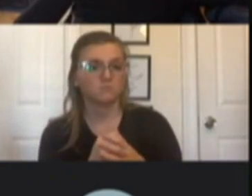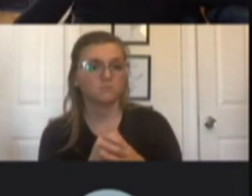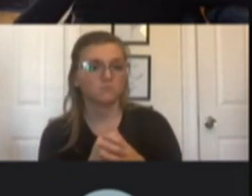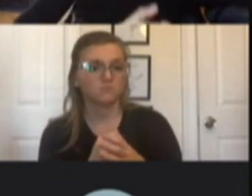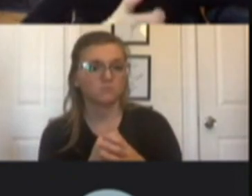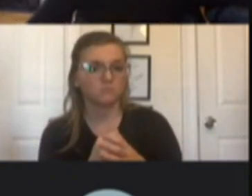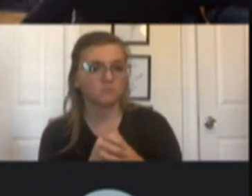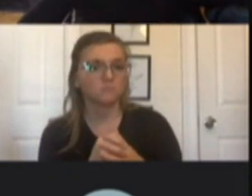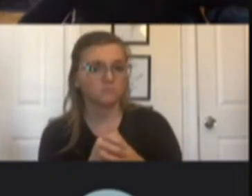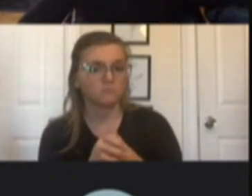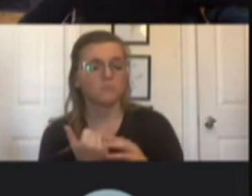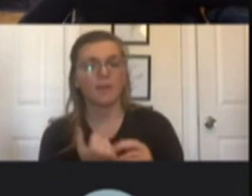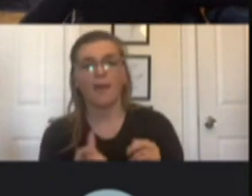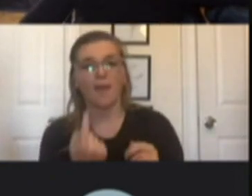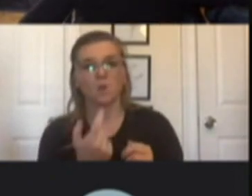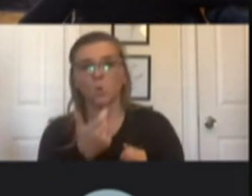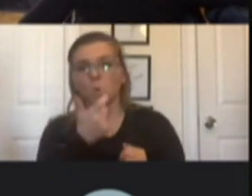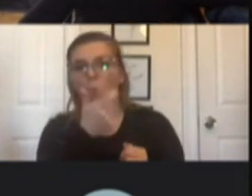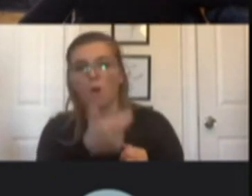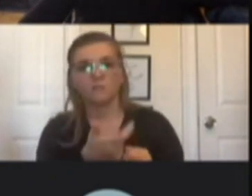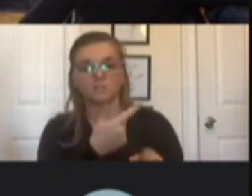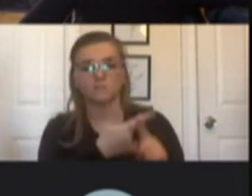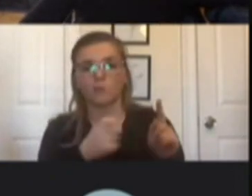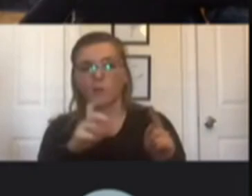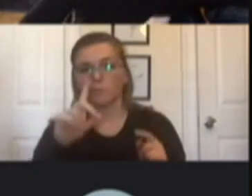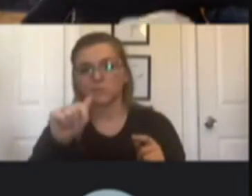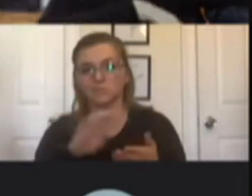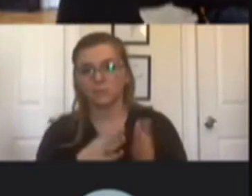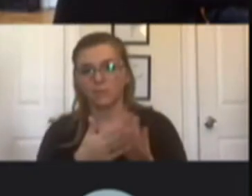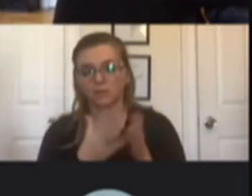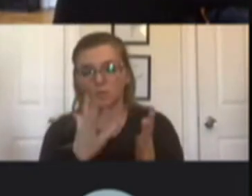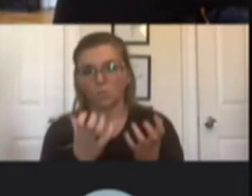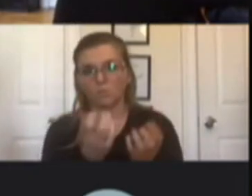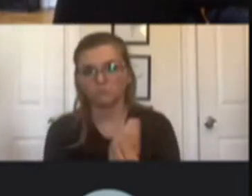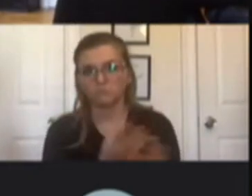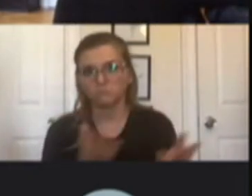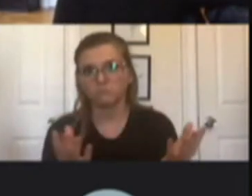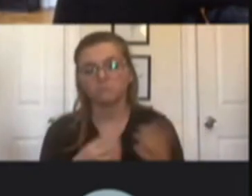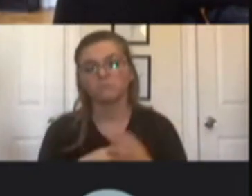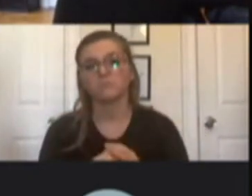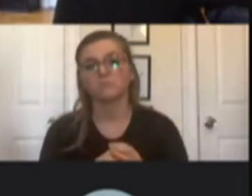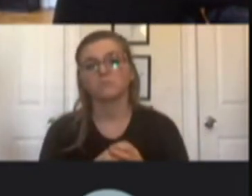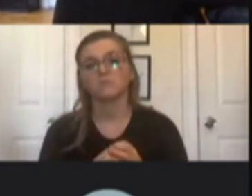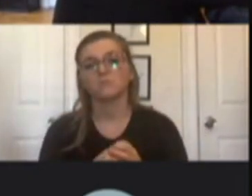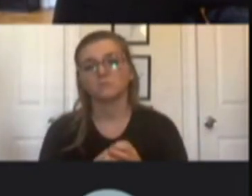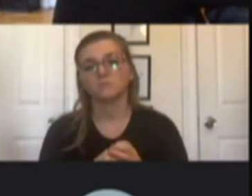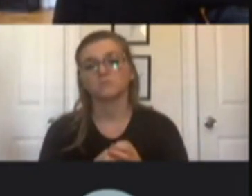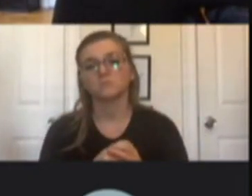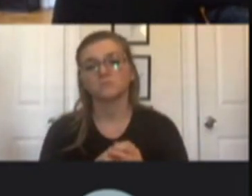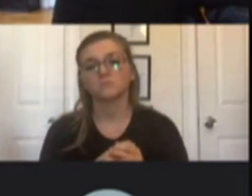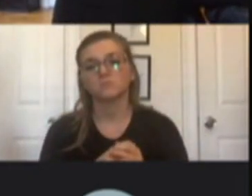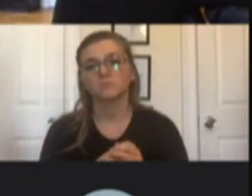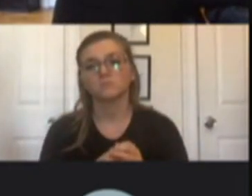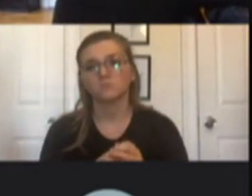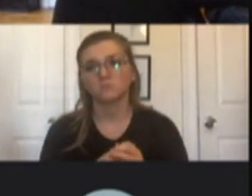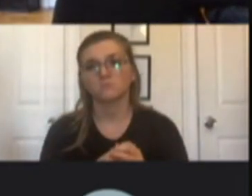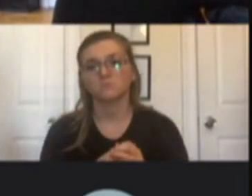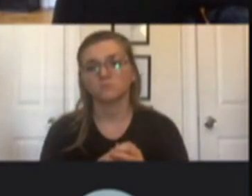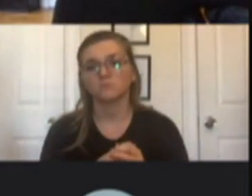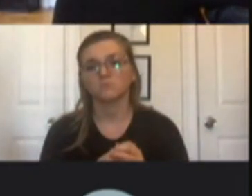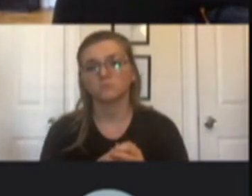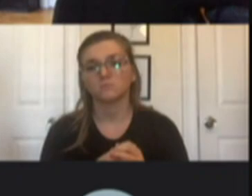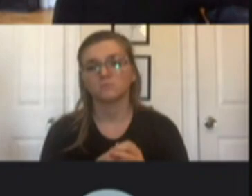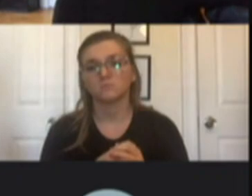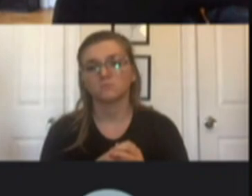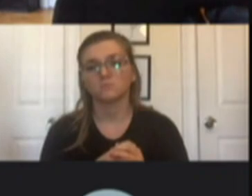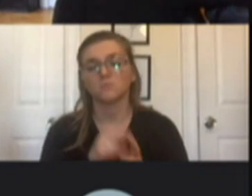people in the disability community who might be watching, that although now people who use